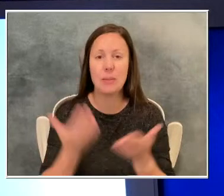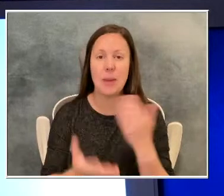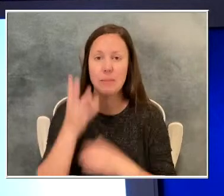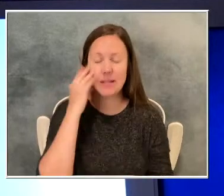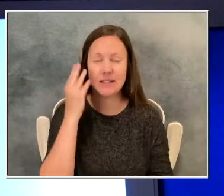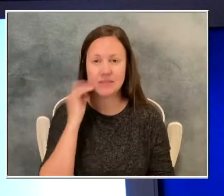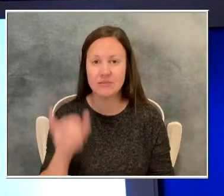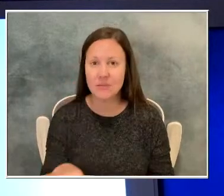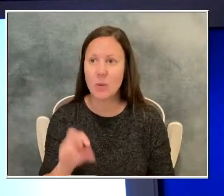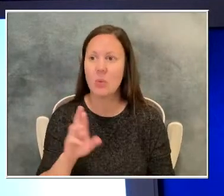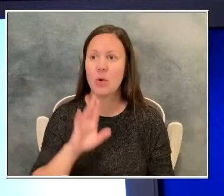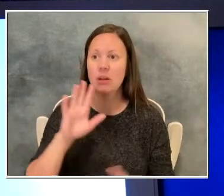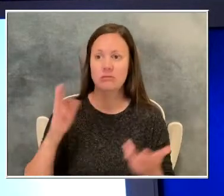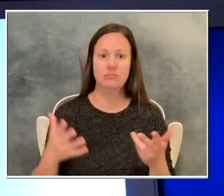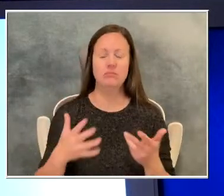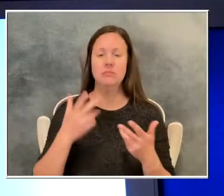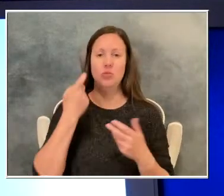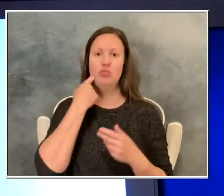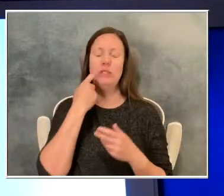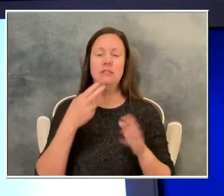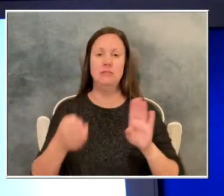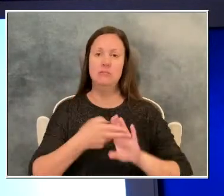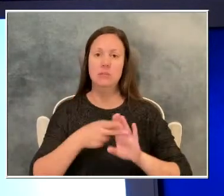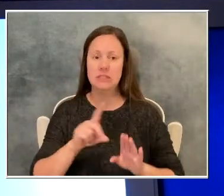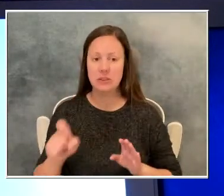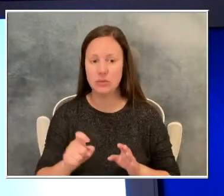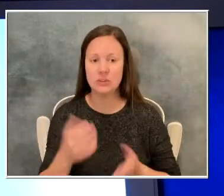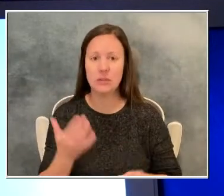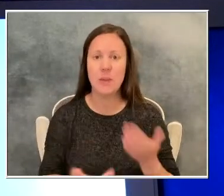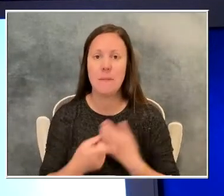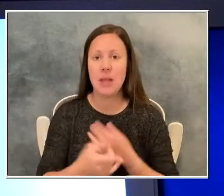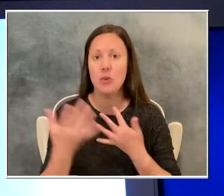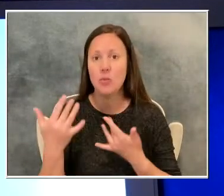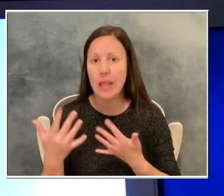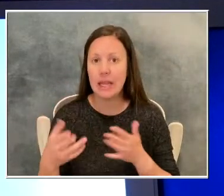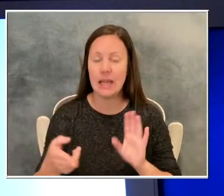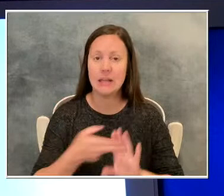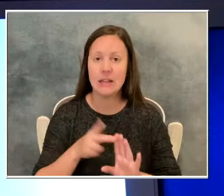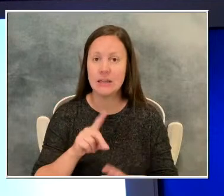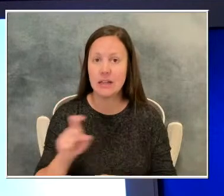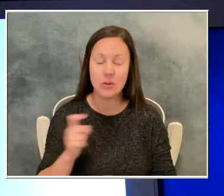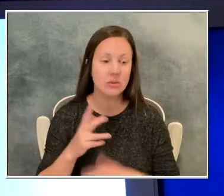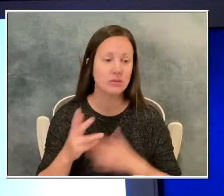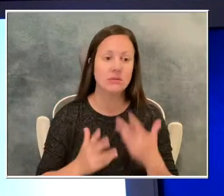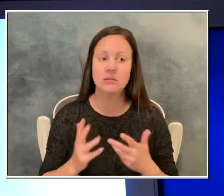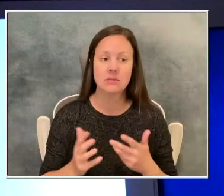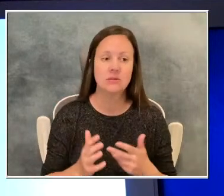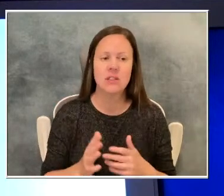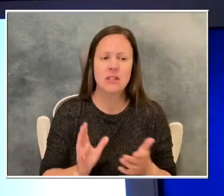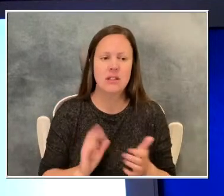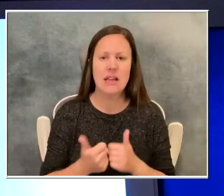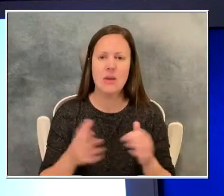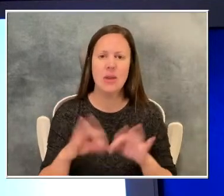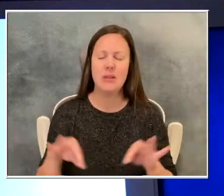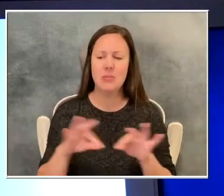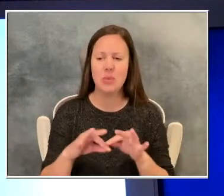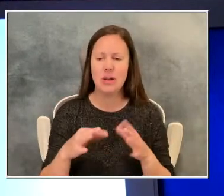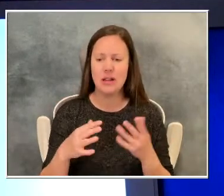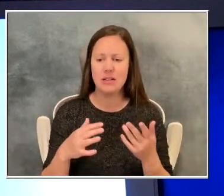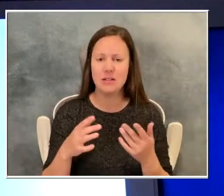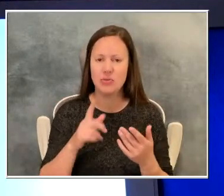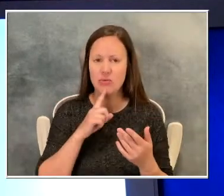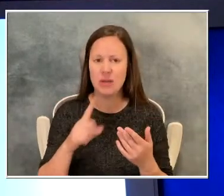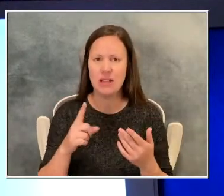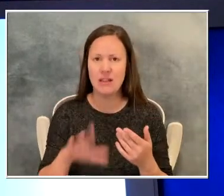of a diagnosis, maybe awaiting a diagnosis? I mean, just how important is it to find that reinvention